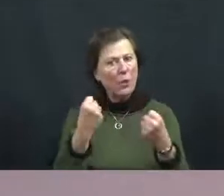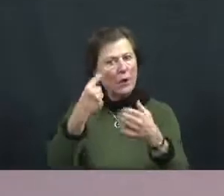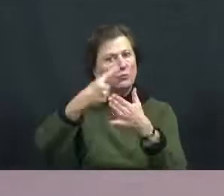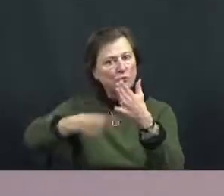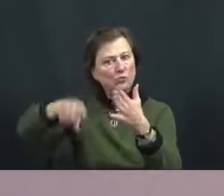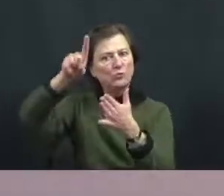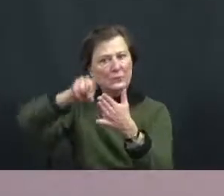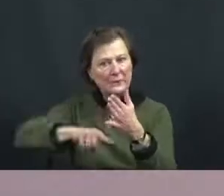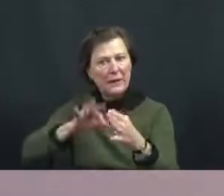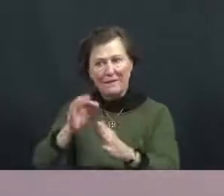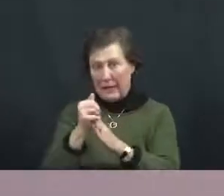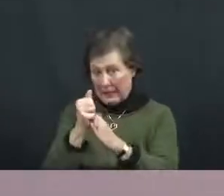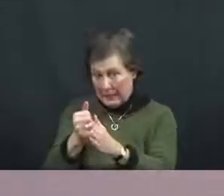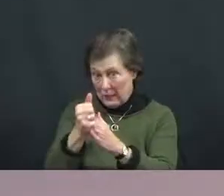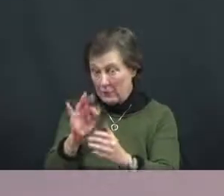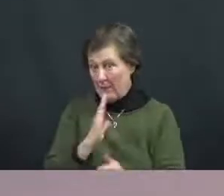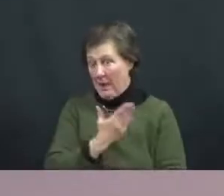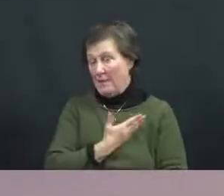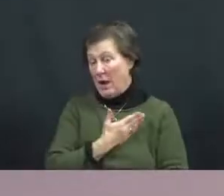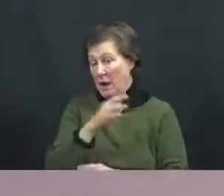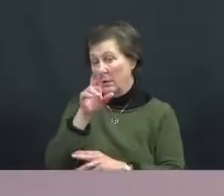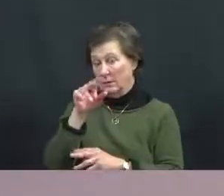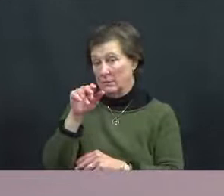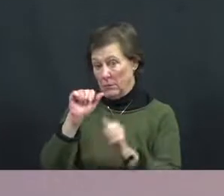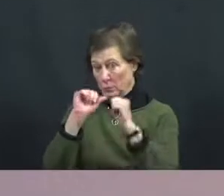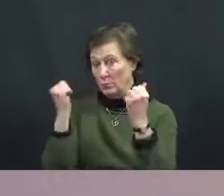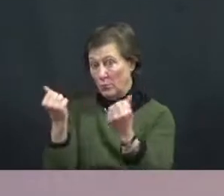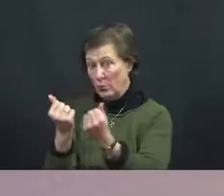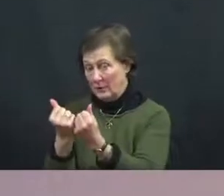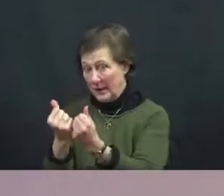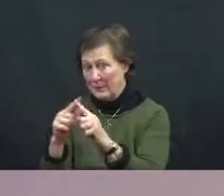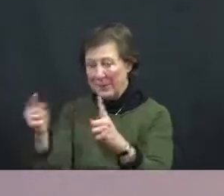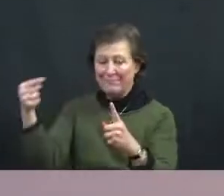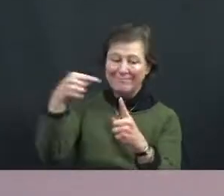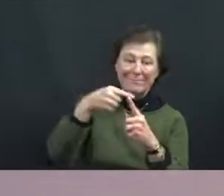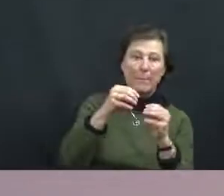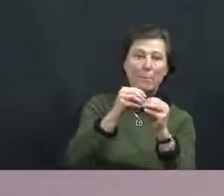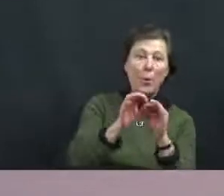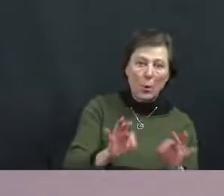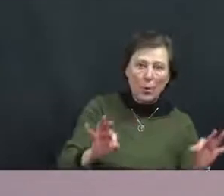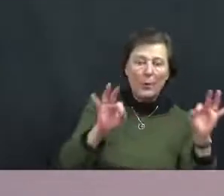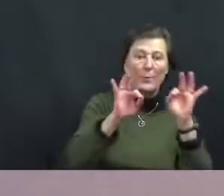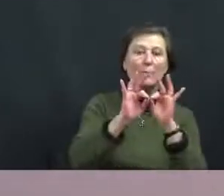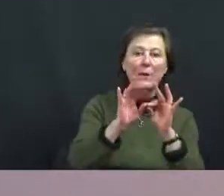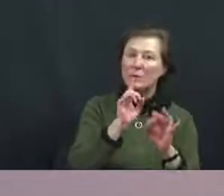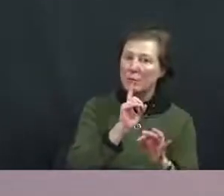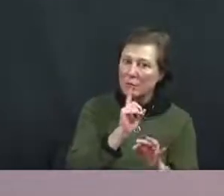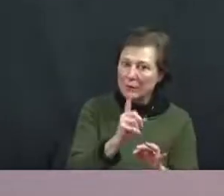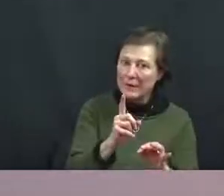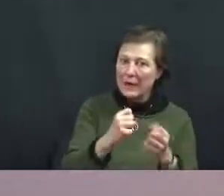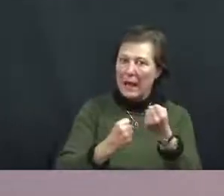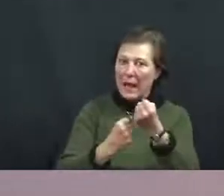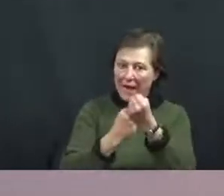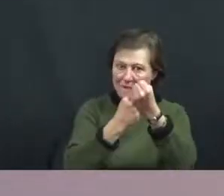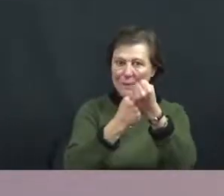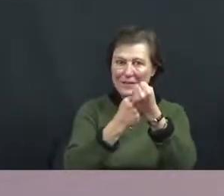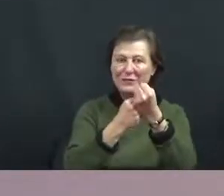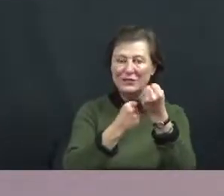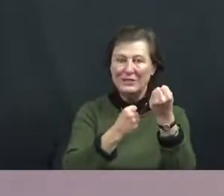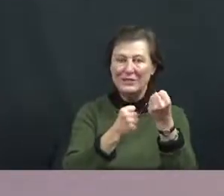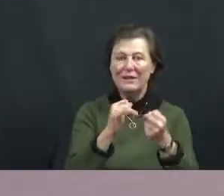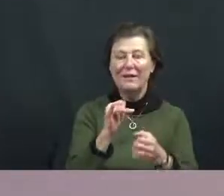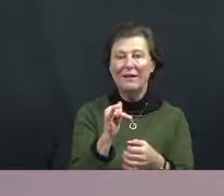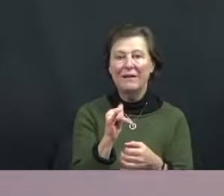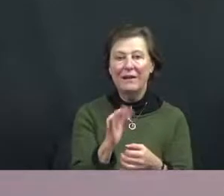critique of the leadership of our association. Yet, more importantly, it is also an affirmation of